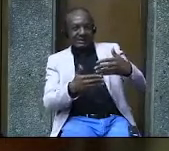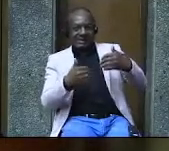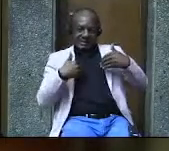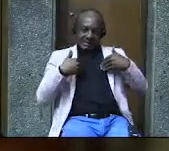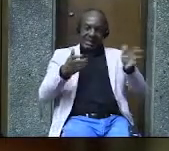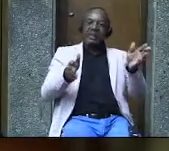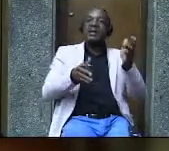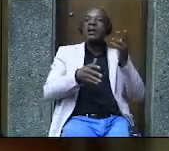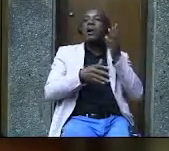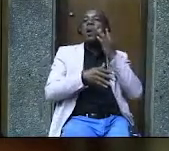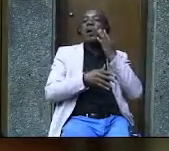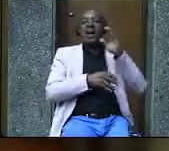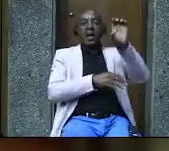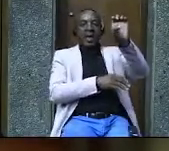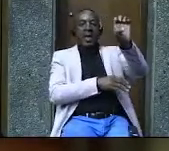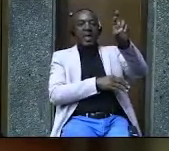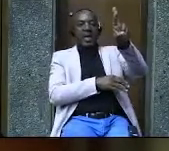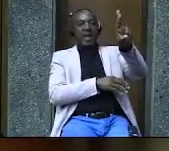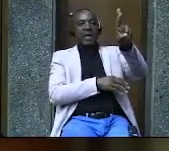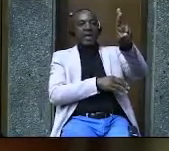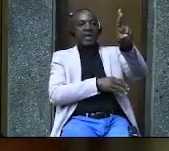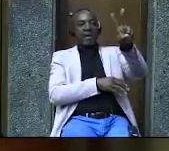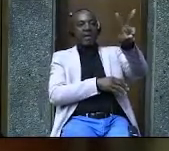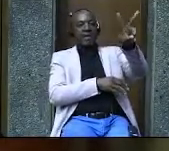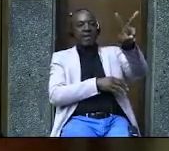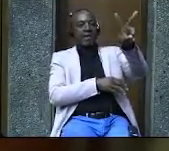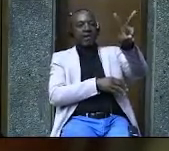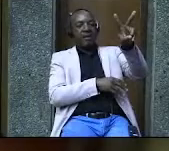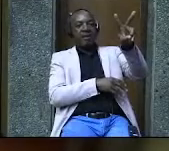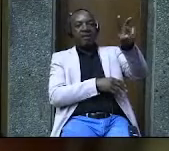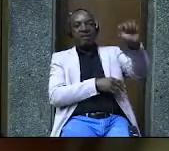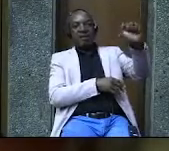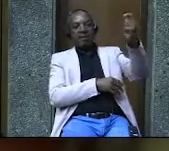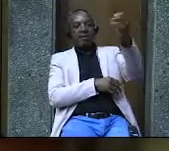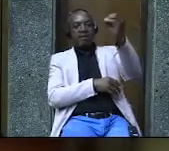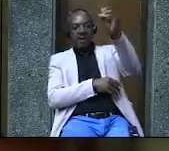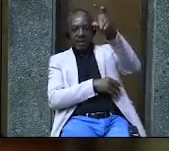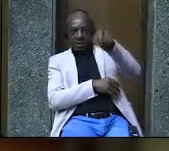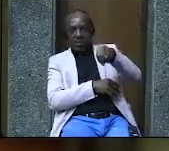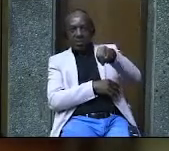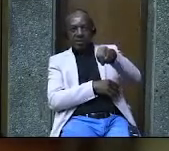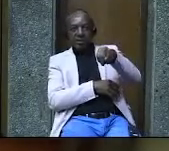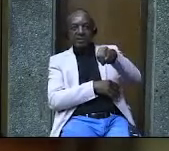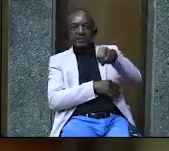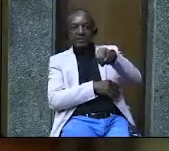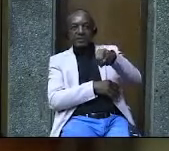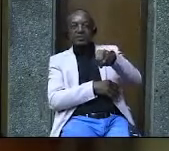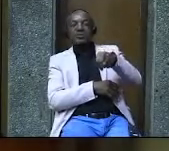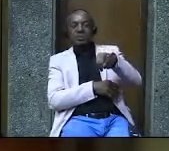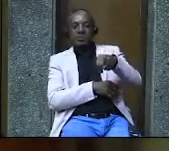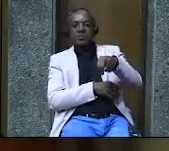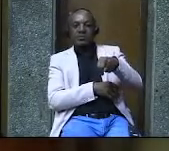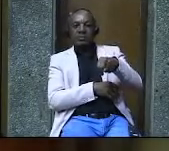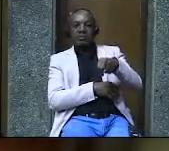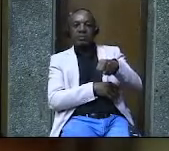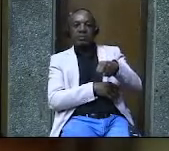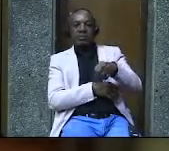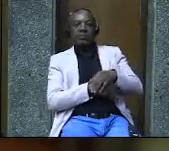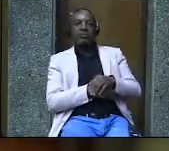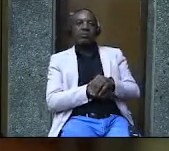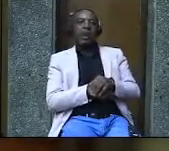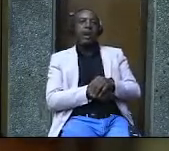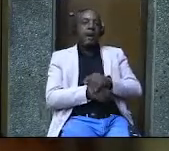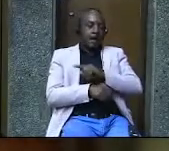Everton was already there in terms of the new dispensation. They were allowed to have that